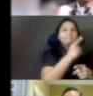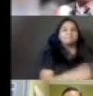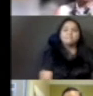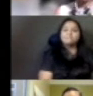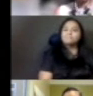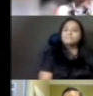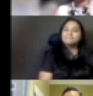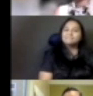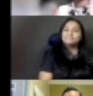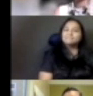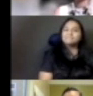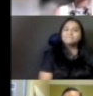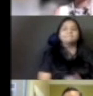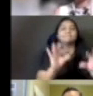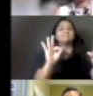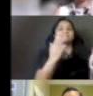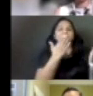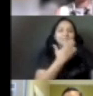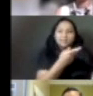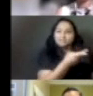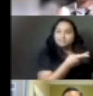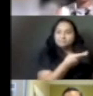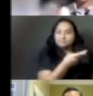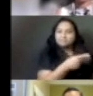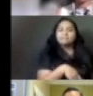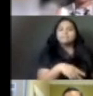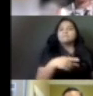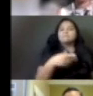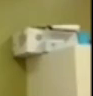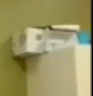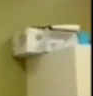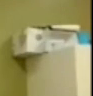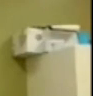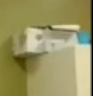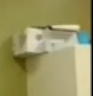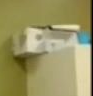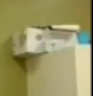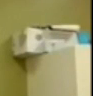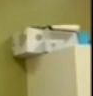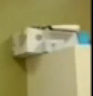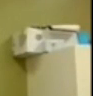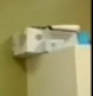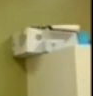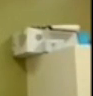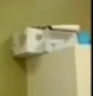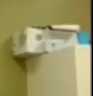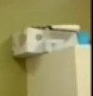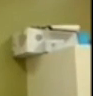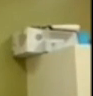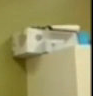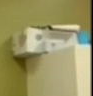Thank you, Lindsay. Thank you, Eric, Gina, Tina, Onyema, and Juan. Thank you for all the work you're doing. And I'm glad that you could join us this evening.